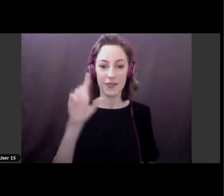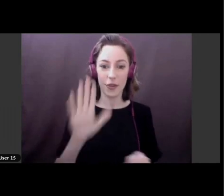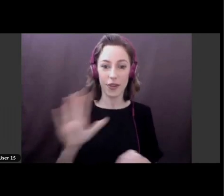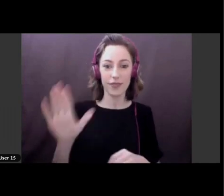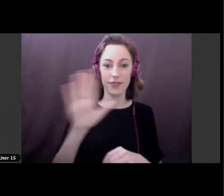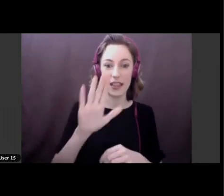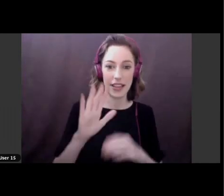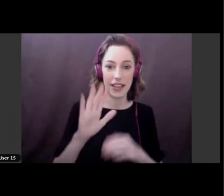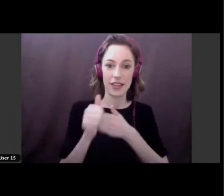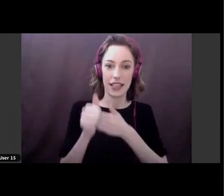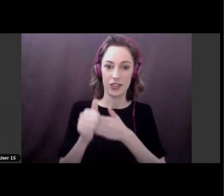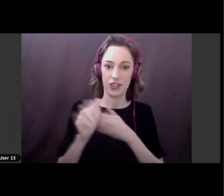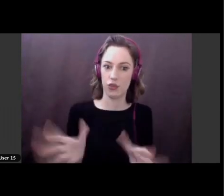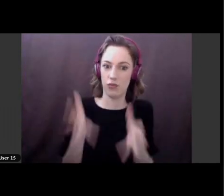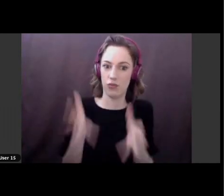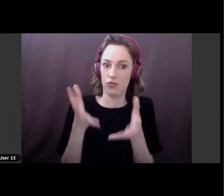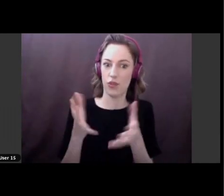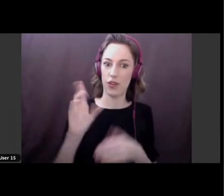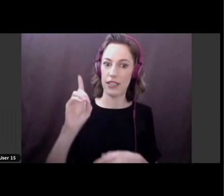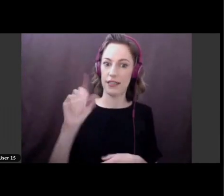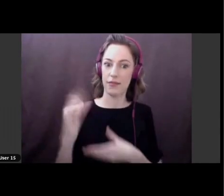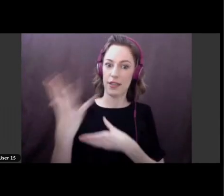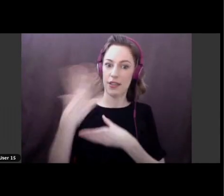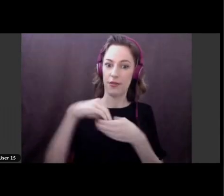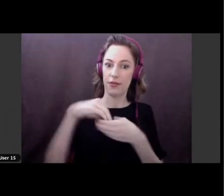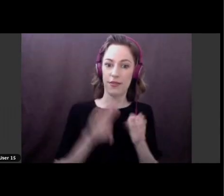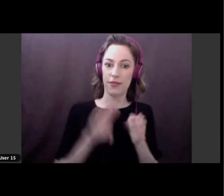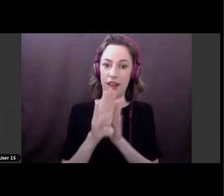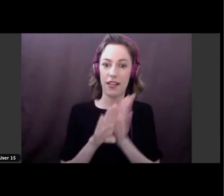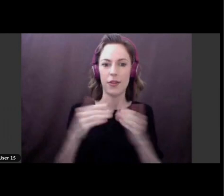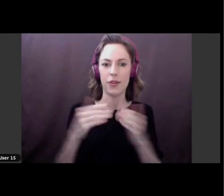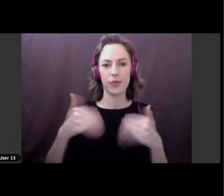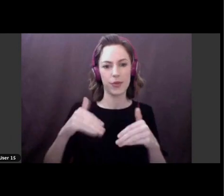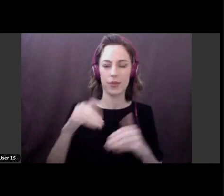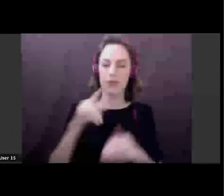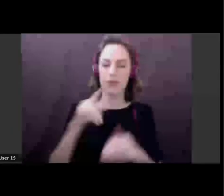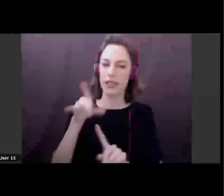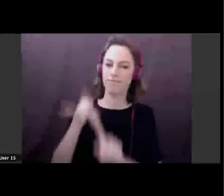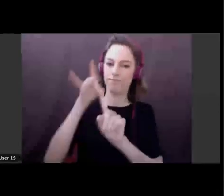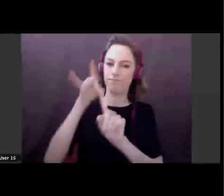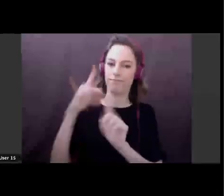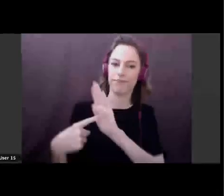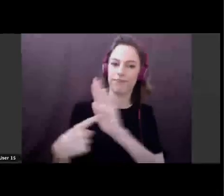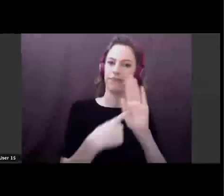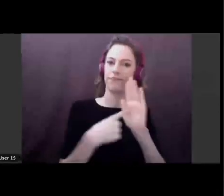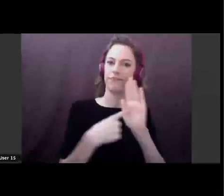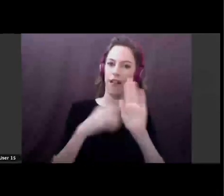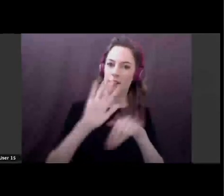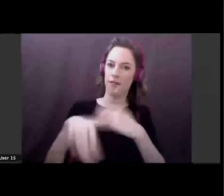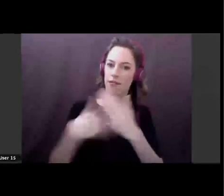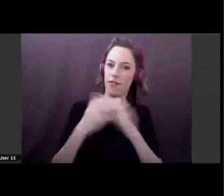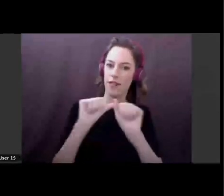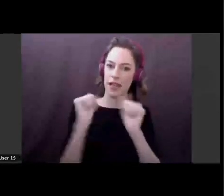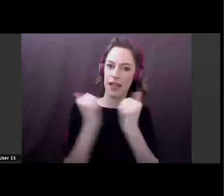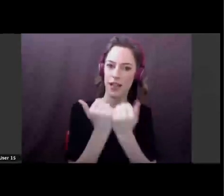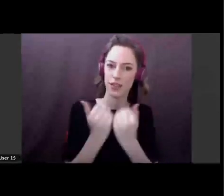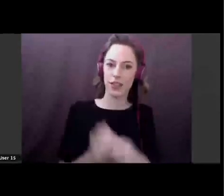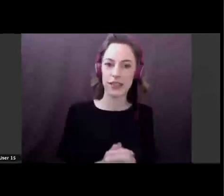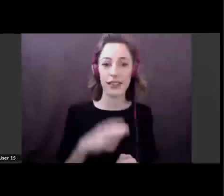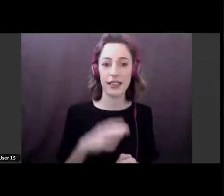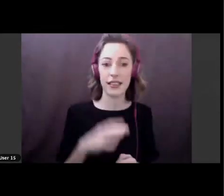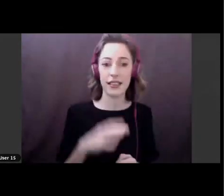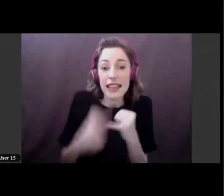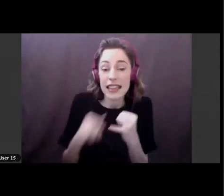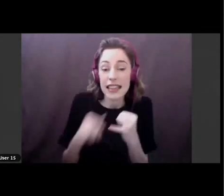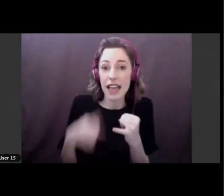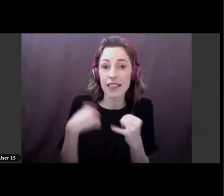like to thank all of you for joining today's workshop and for your continued efforts to strengthen education systems worldwide so that